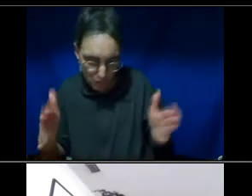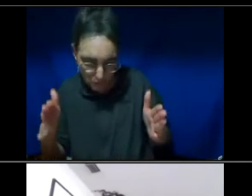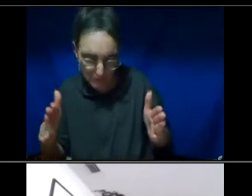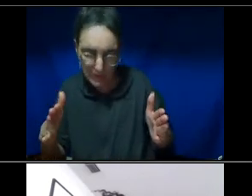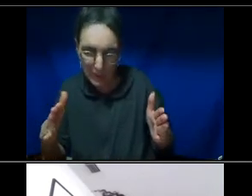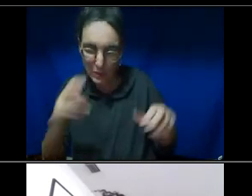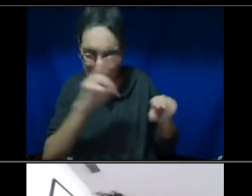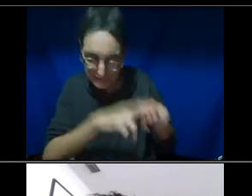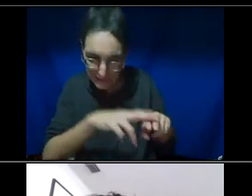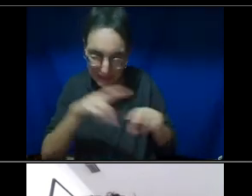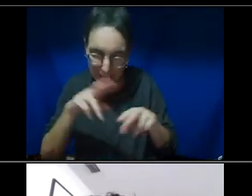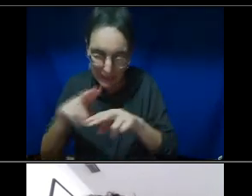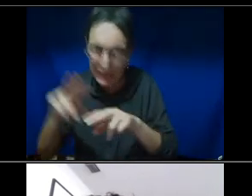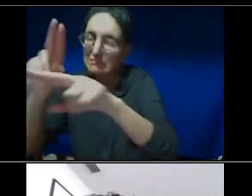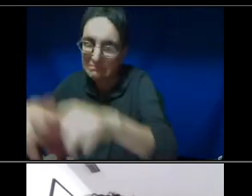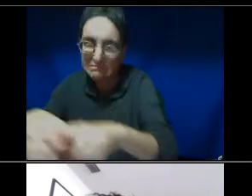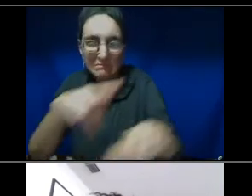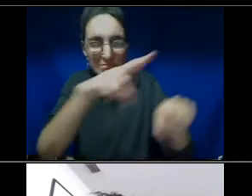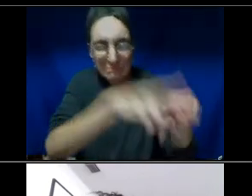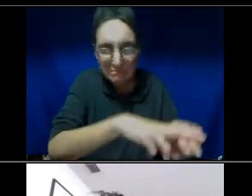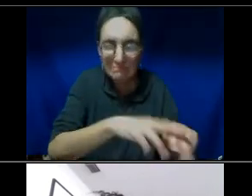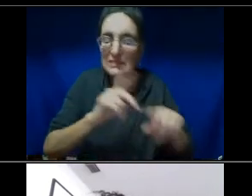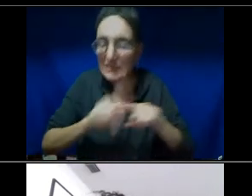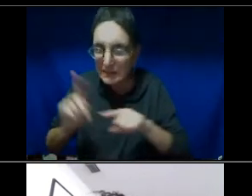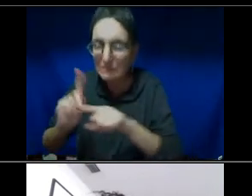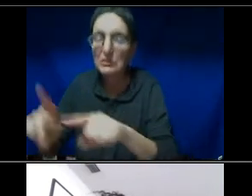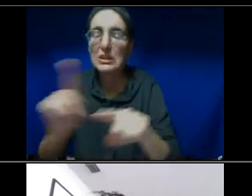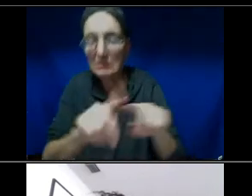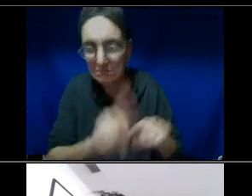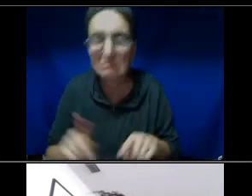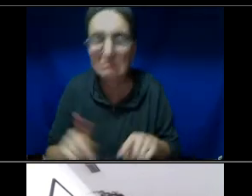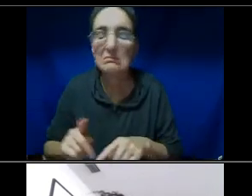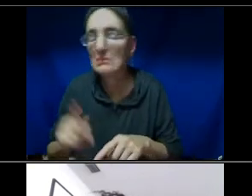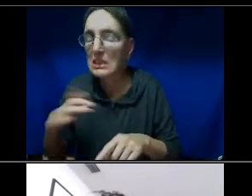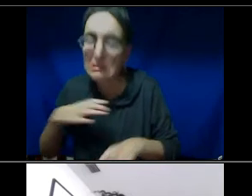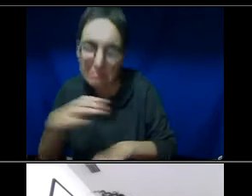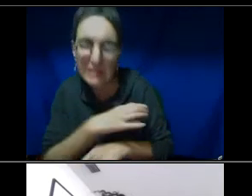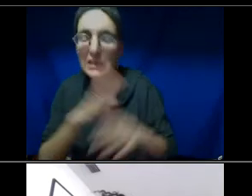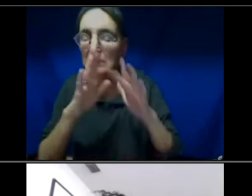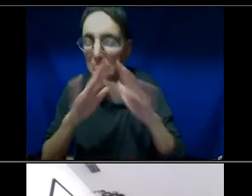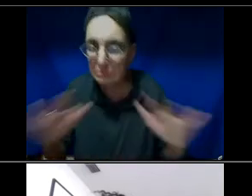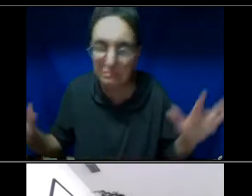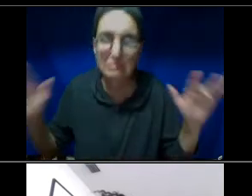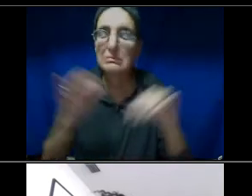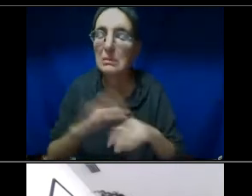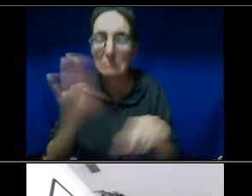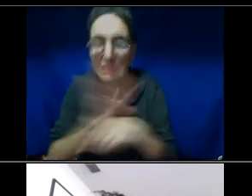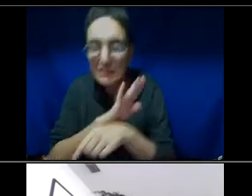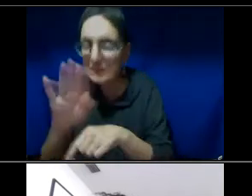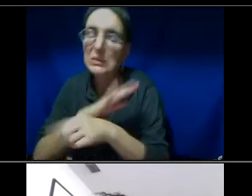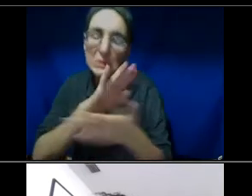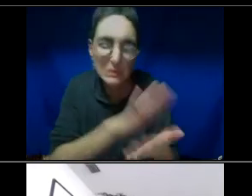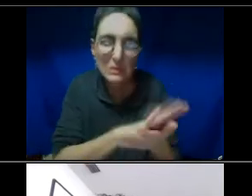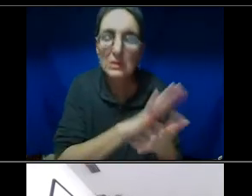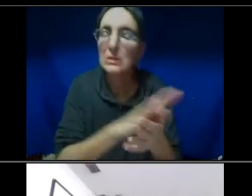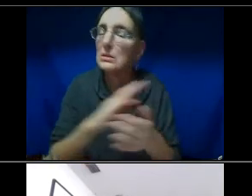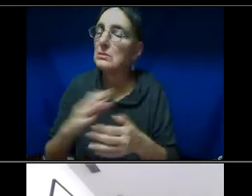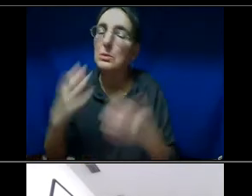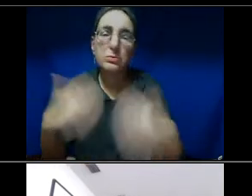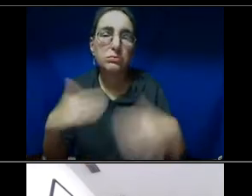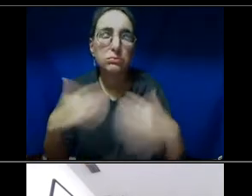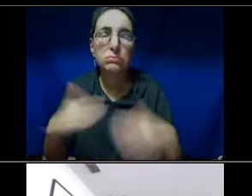planning spaces or DOTs or safe routes to school or what have you, Vision Zero, all that stuff has changed so many of the faces, which I